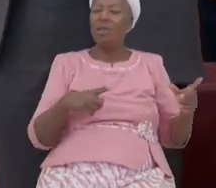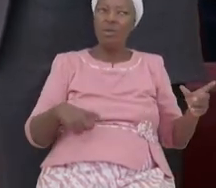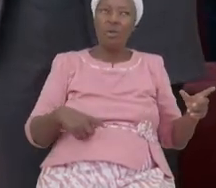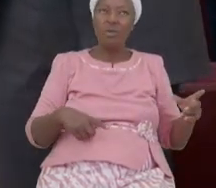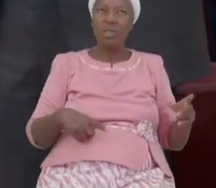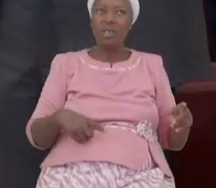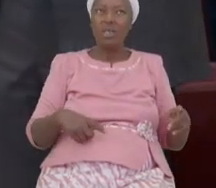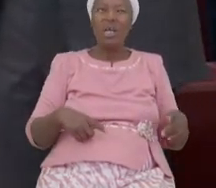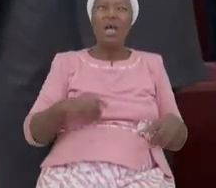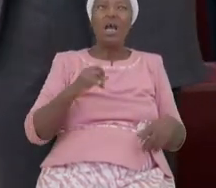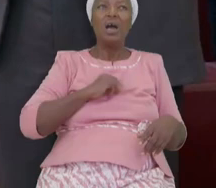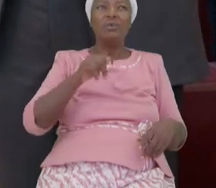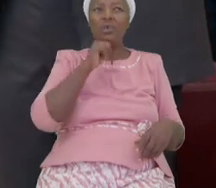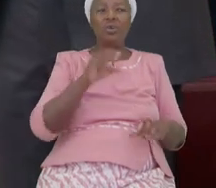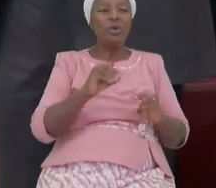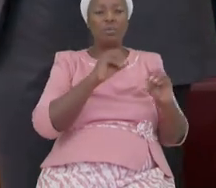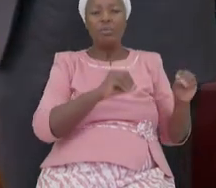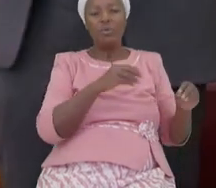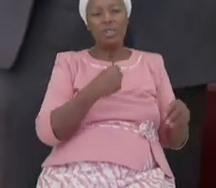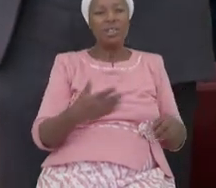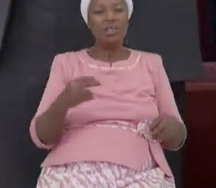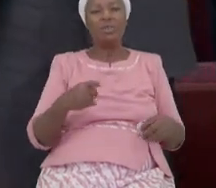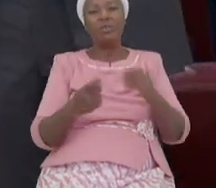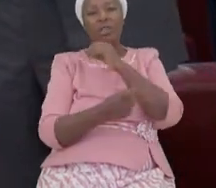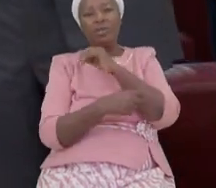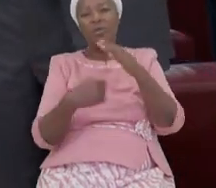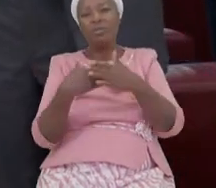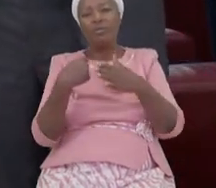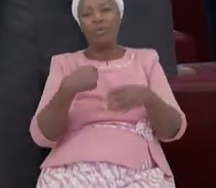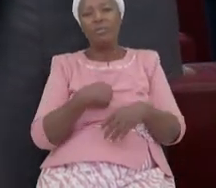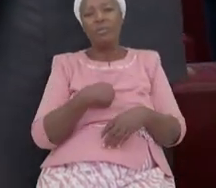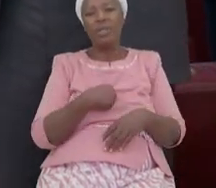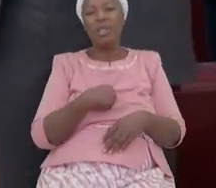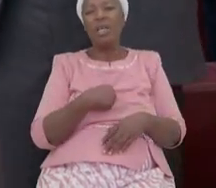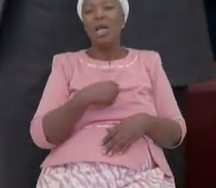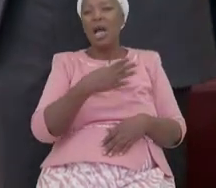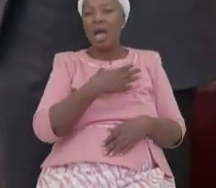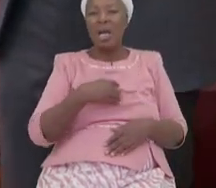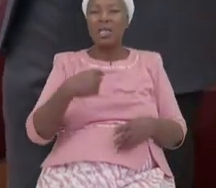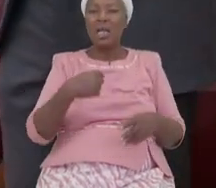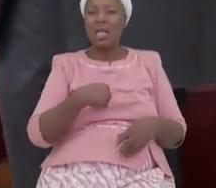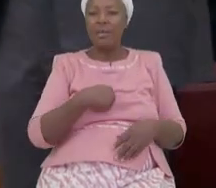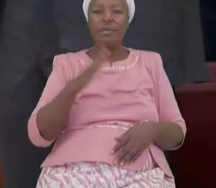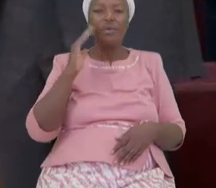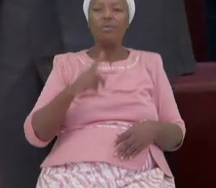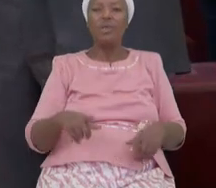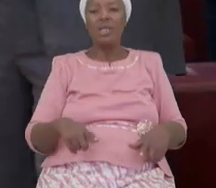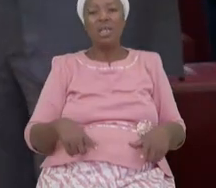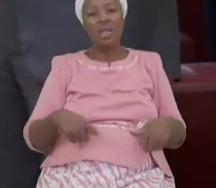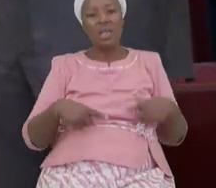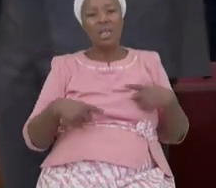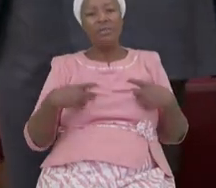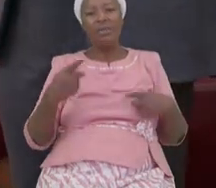an object of temptation before me, and I will live the life of